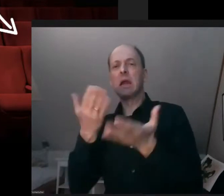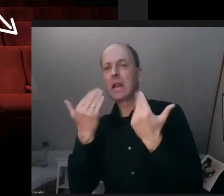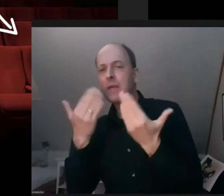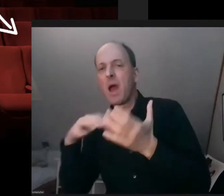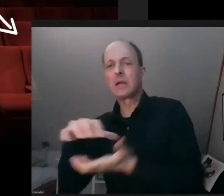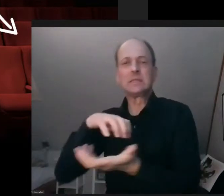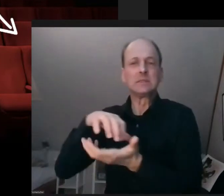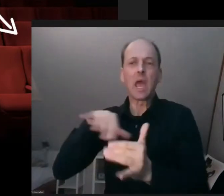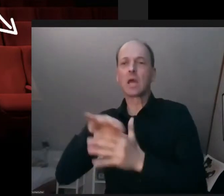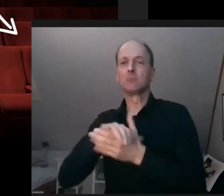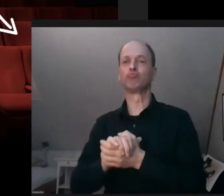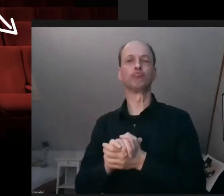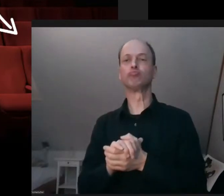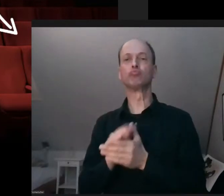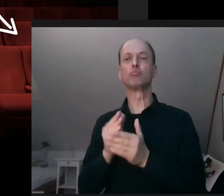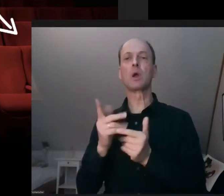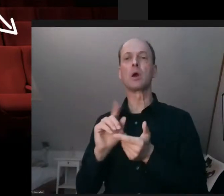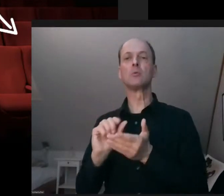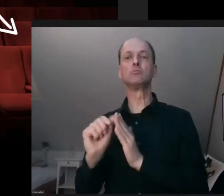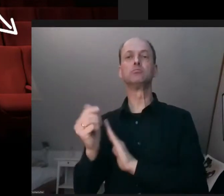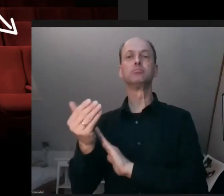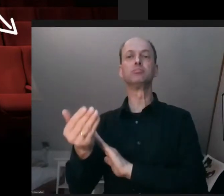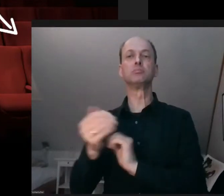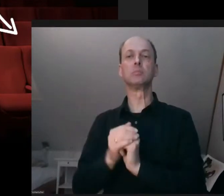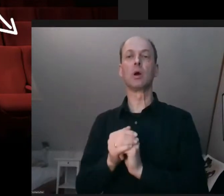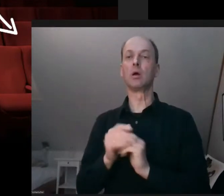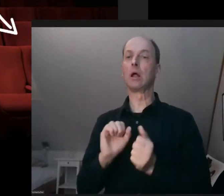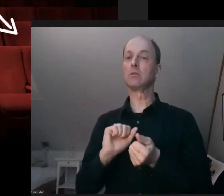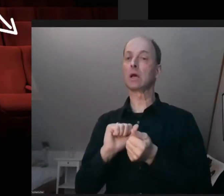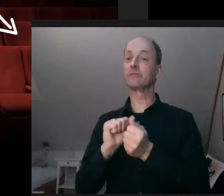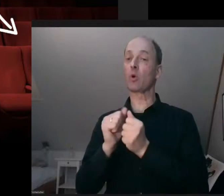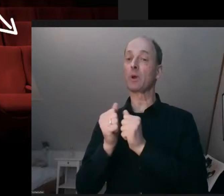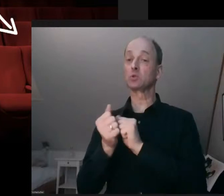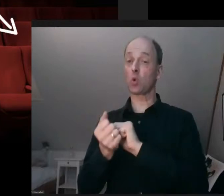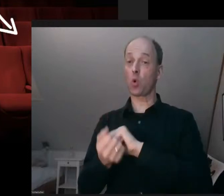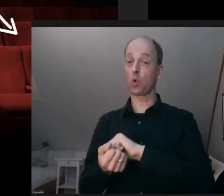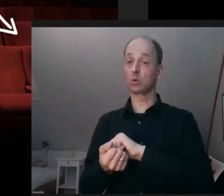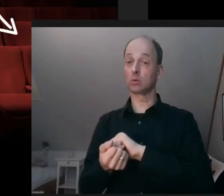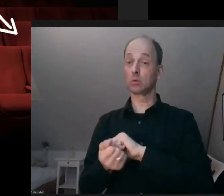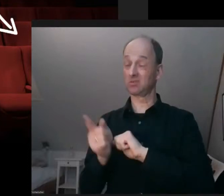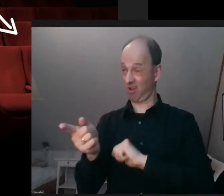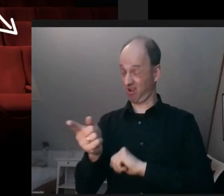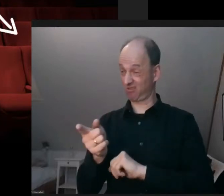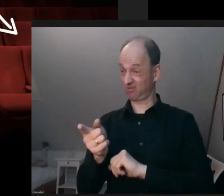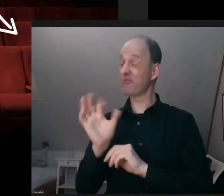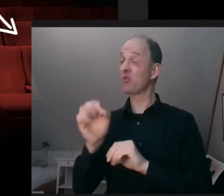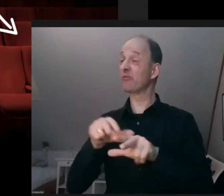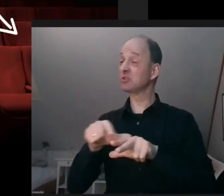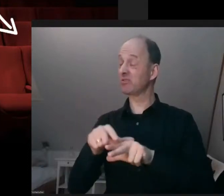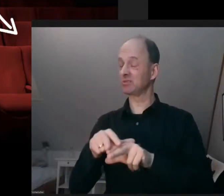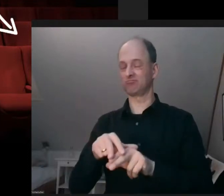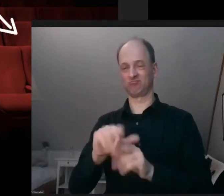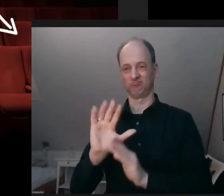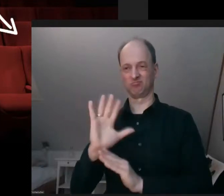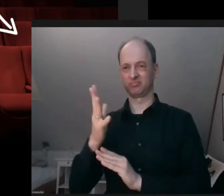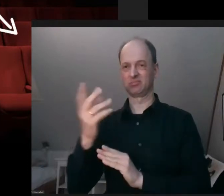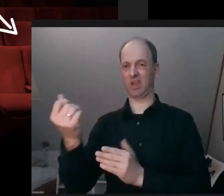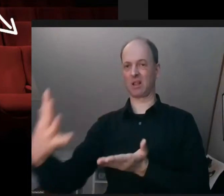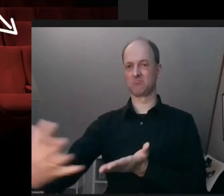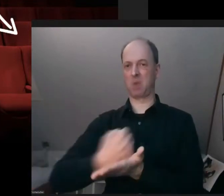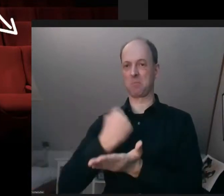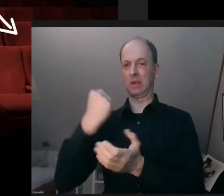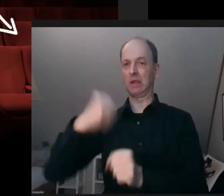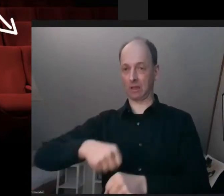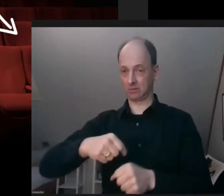placing the climate crisis in the foreground of communication, but that you can earn some money with transformation,